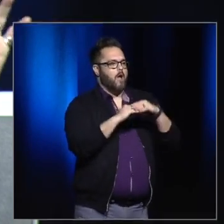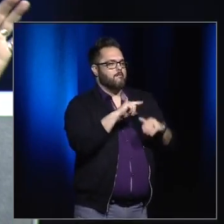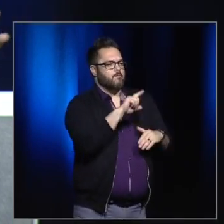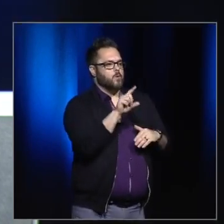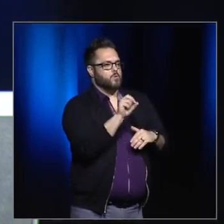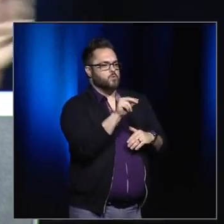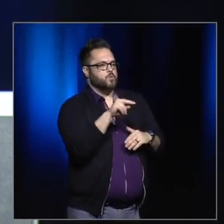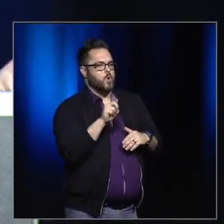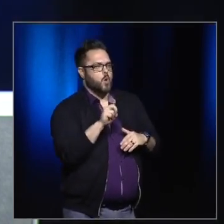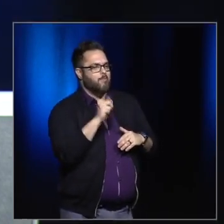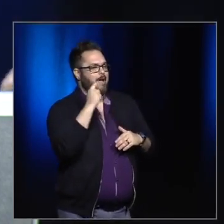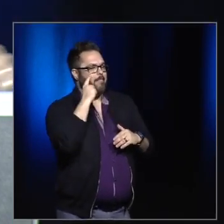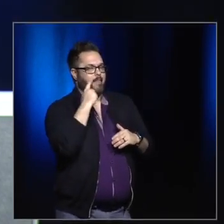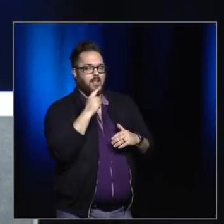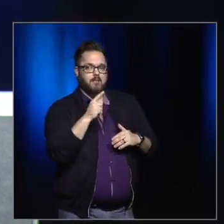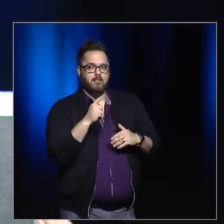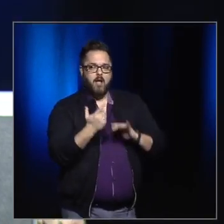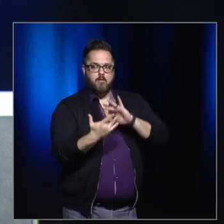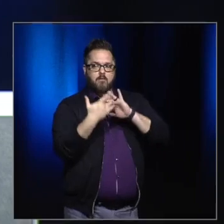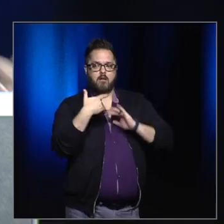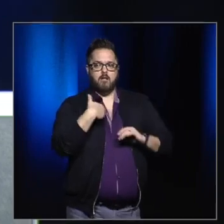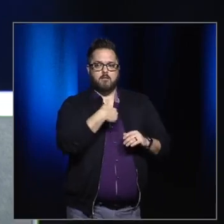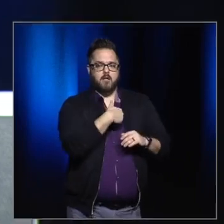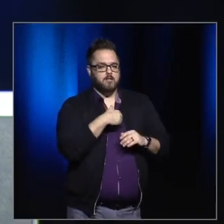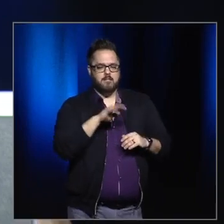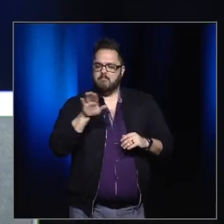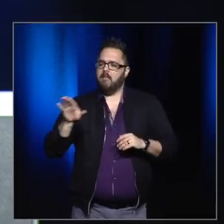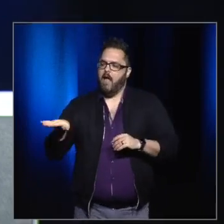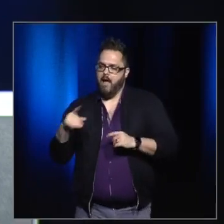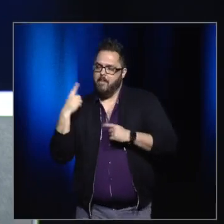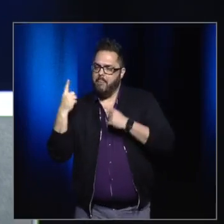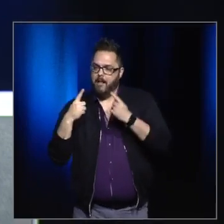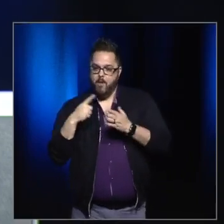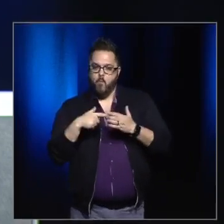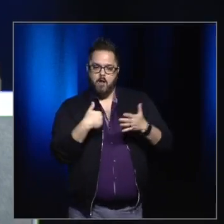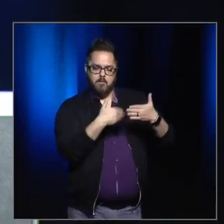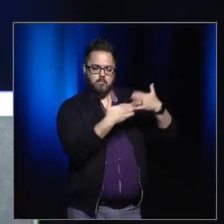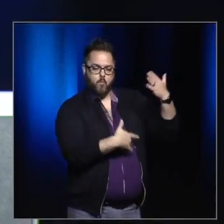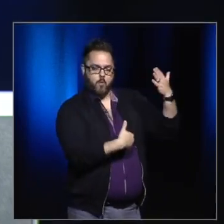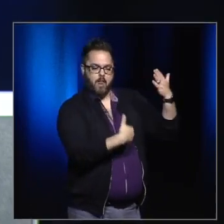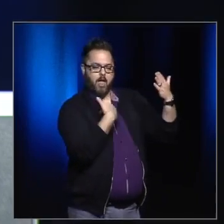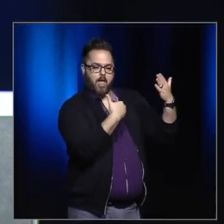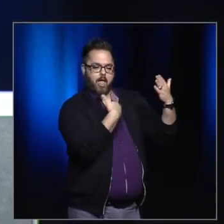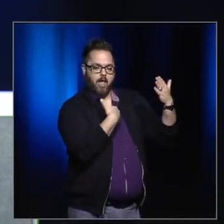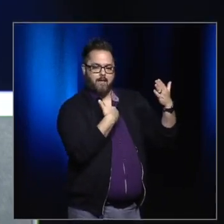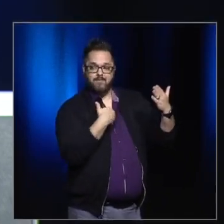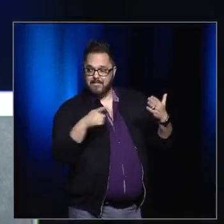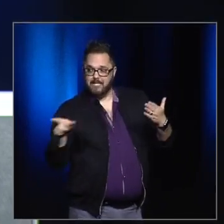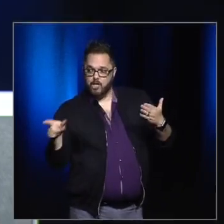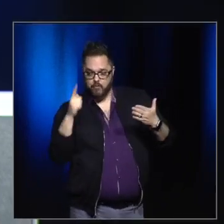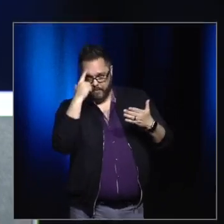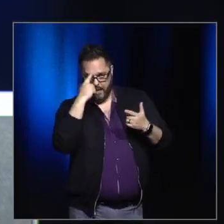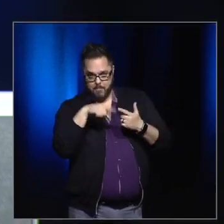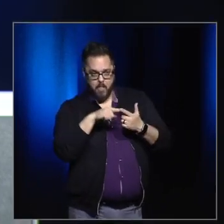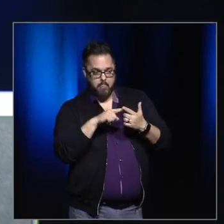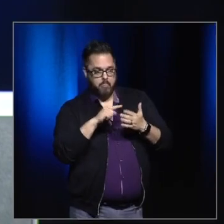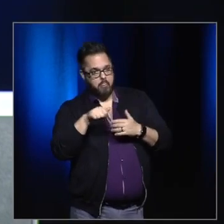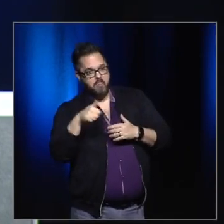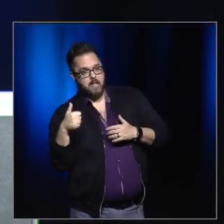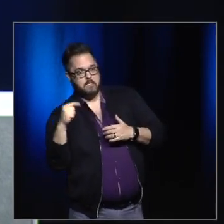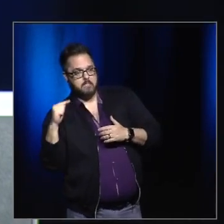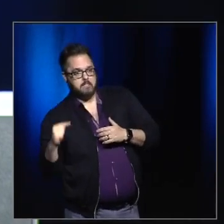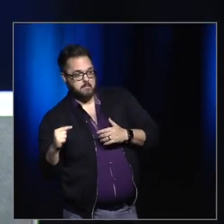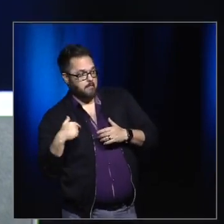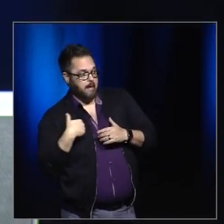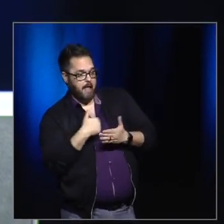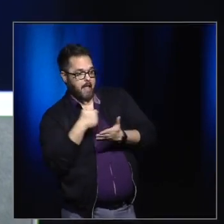think laterally, and get to us, say, hey, I've been thinking about what I have, and maybe have you thought of this, and can I help? I